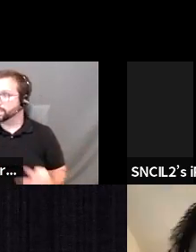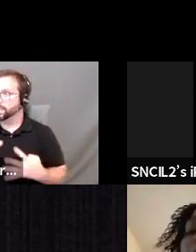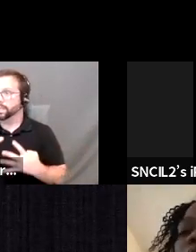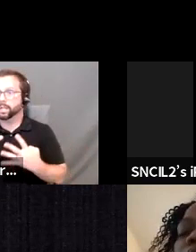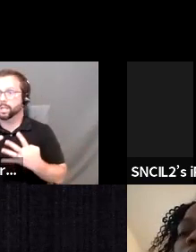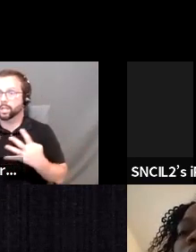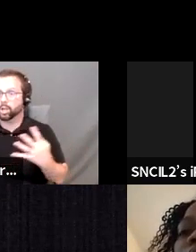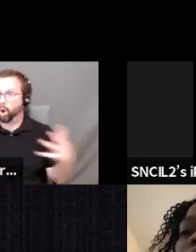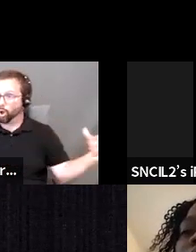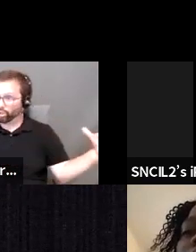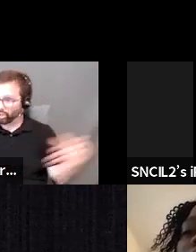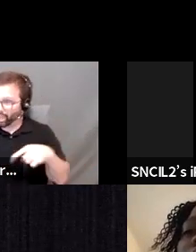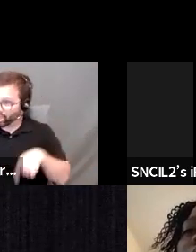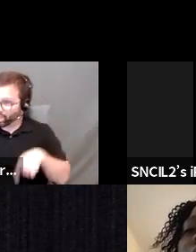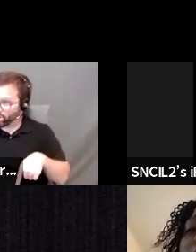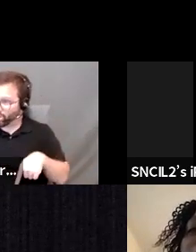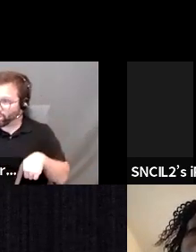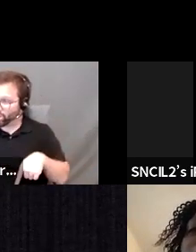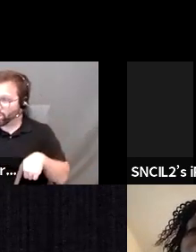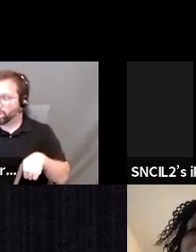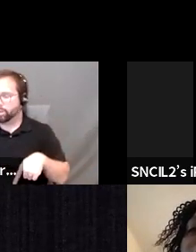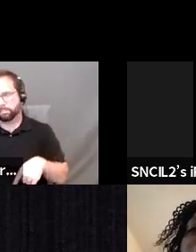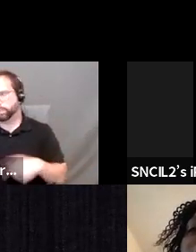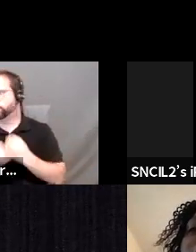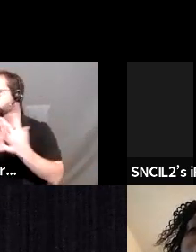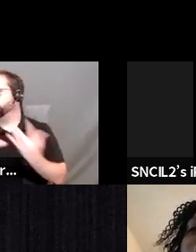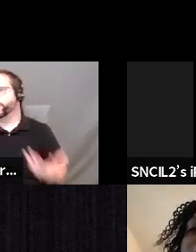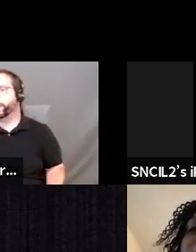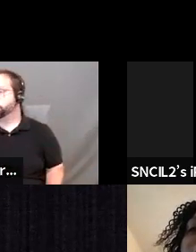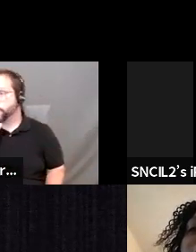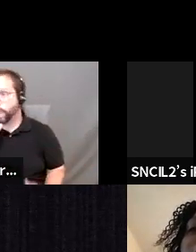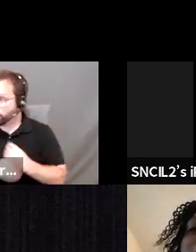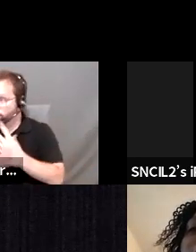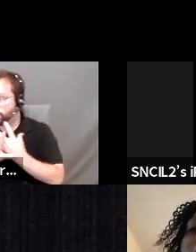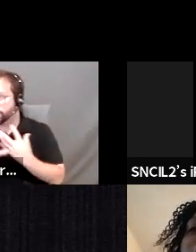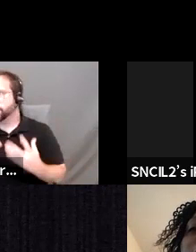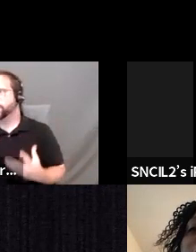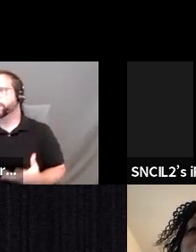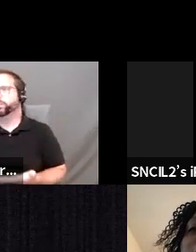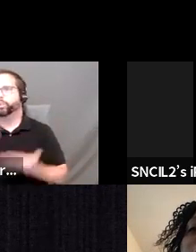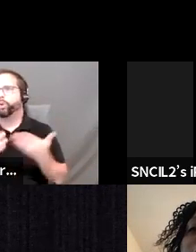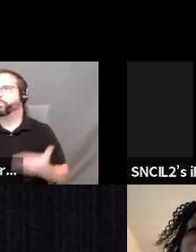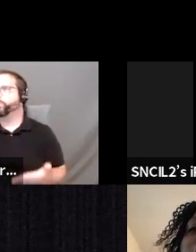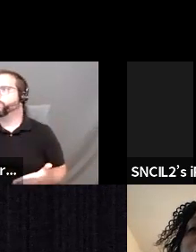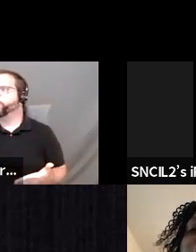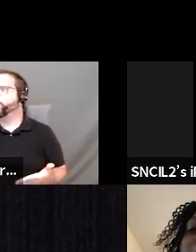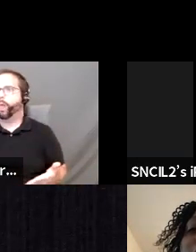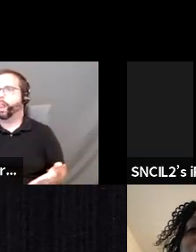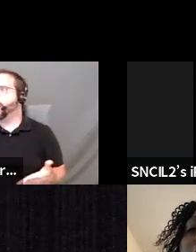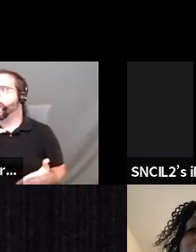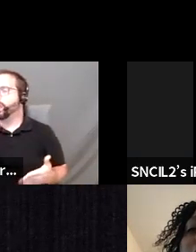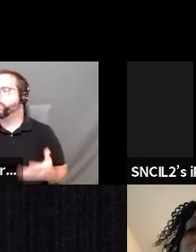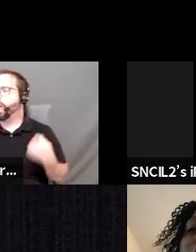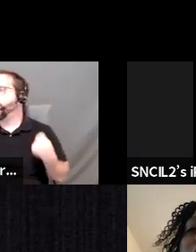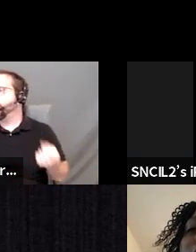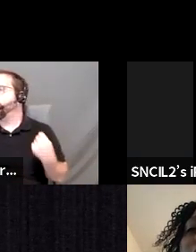time. Right. Yeah. And I think that part of it is on us because we get busy